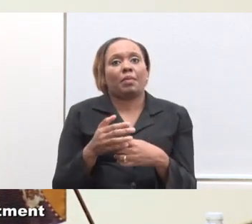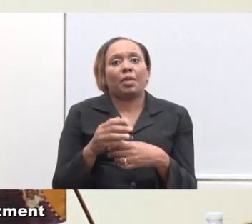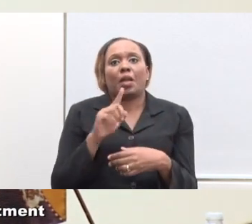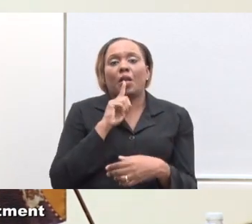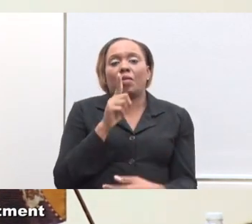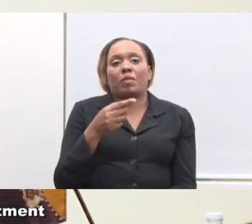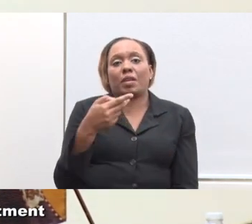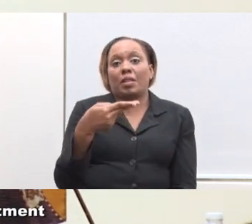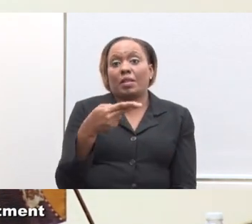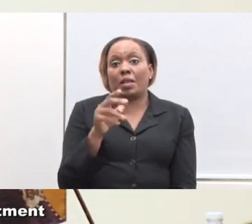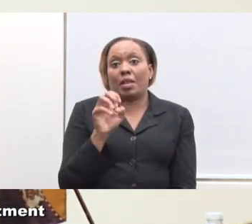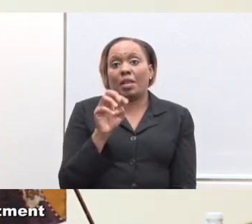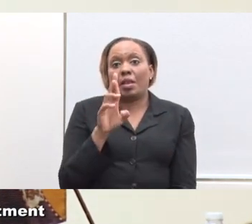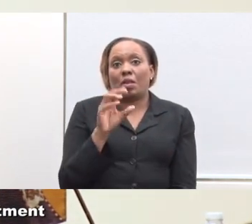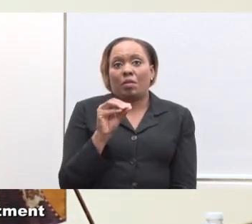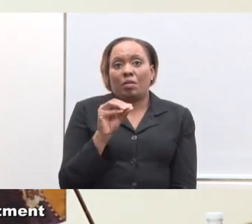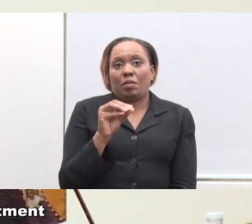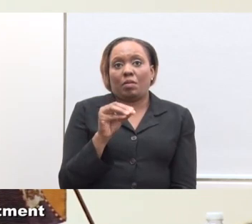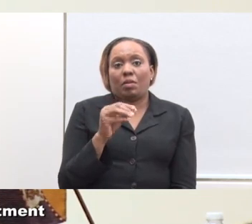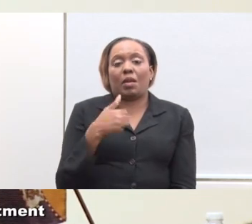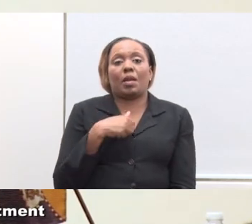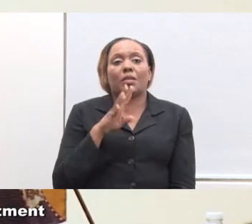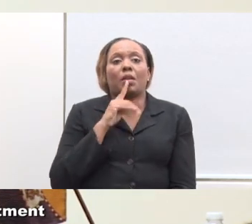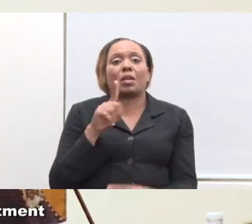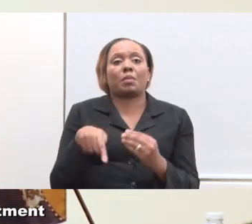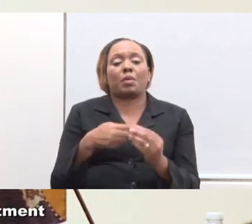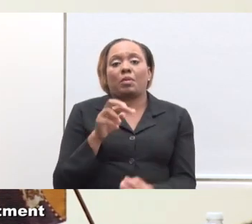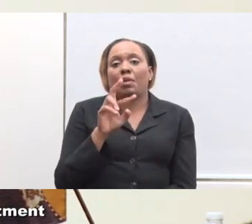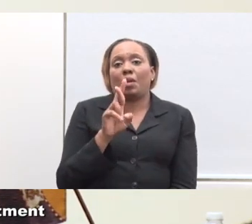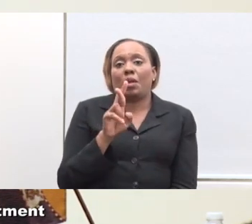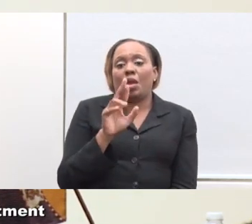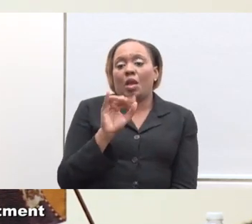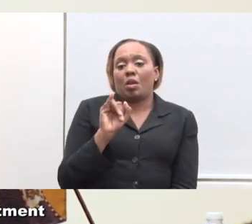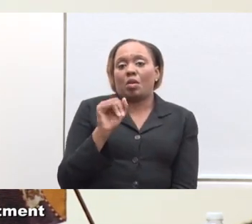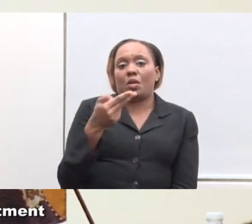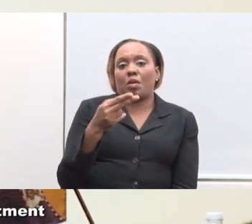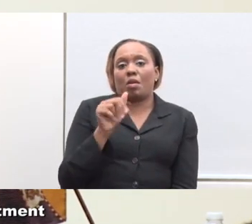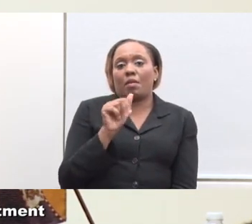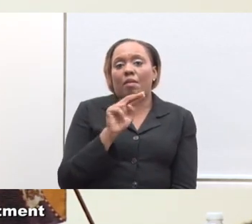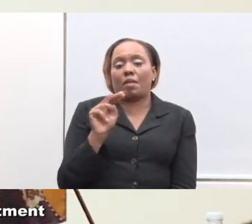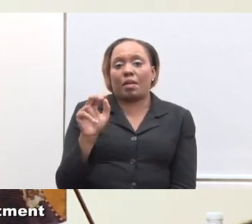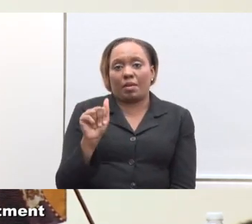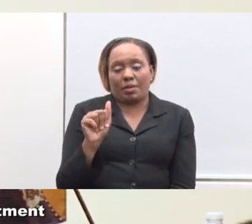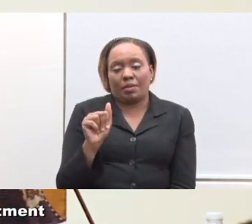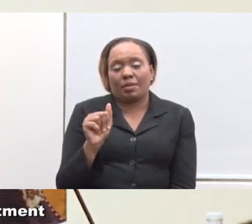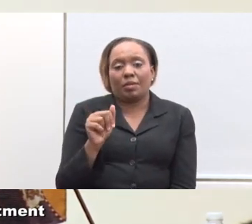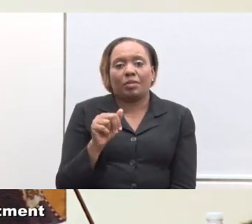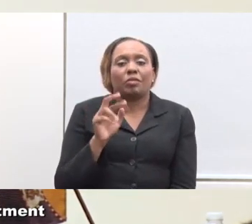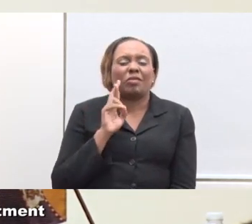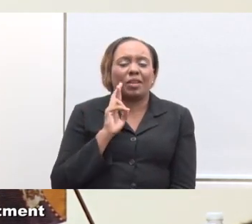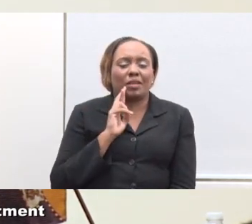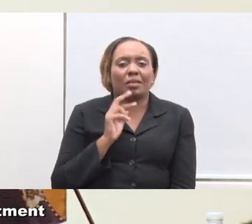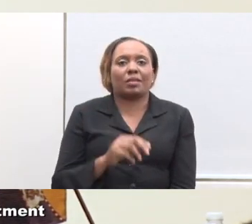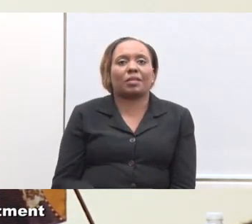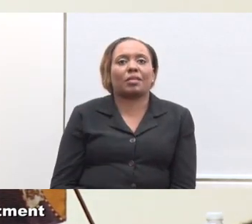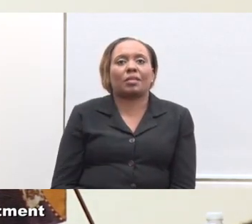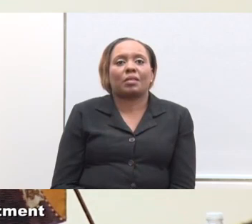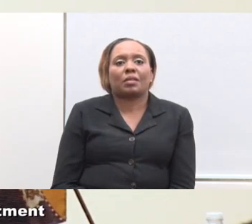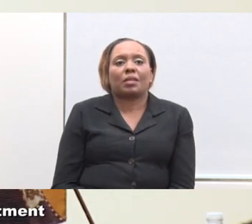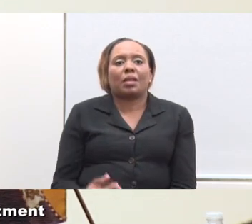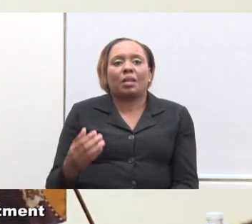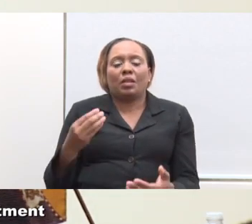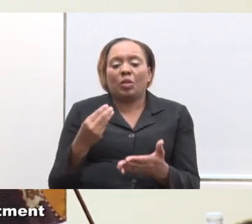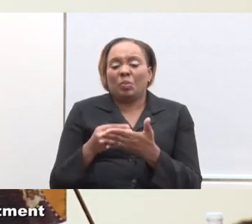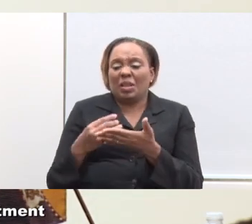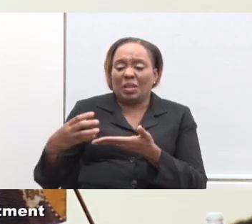hero. And I refer to Robin Rihanna Fenty, who, in spite of the fact that she's earning money,